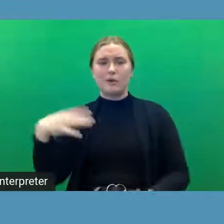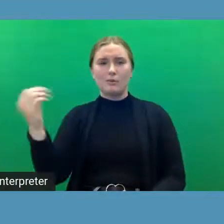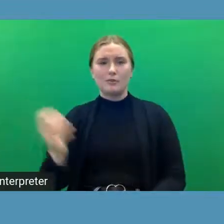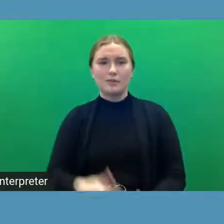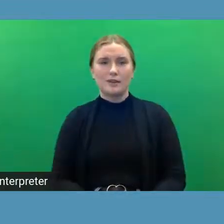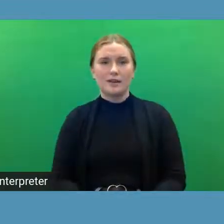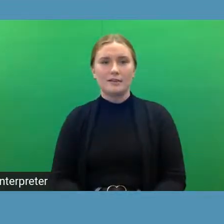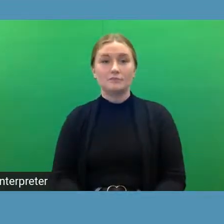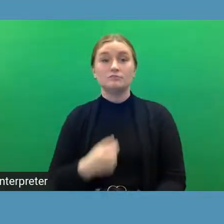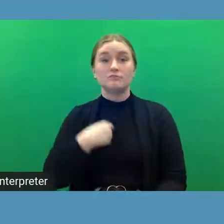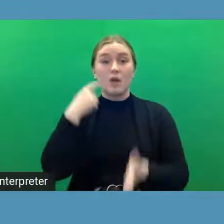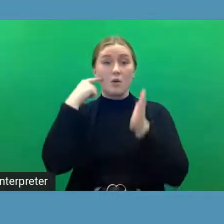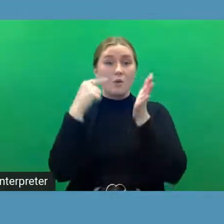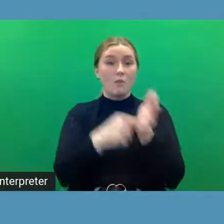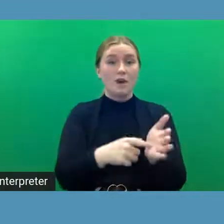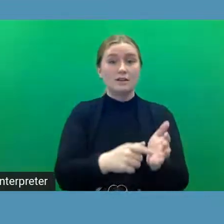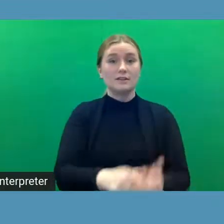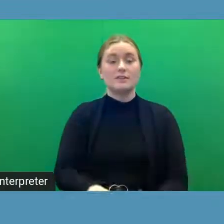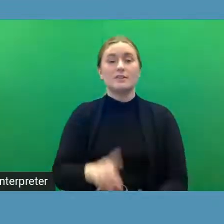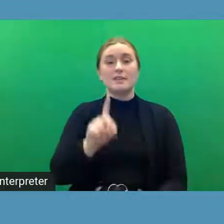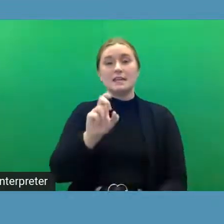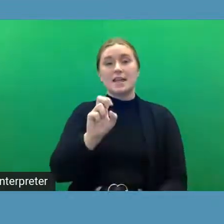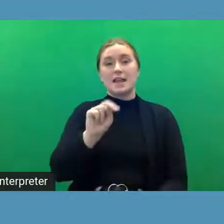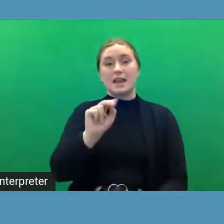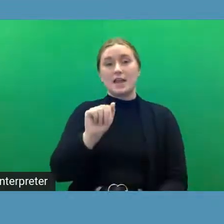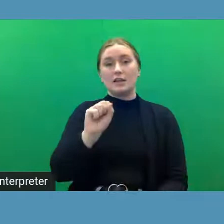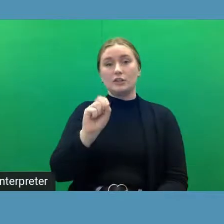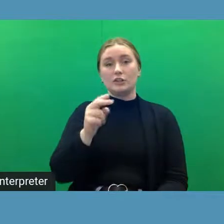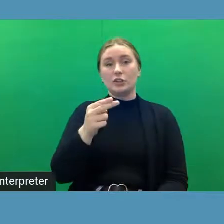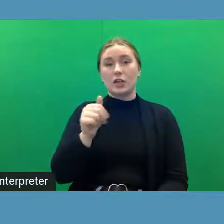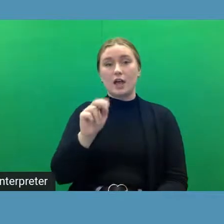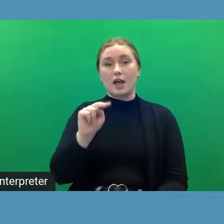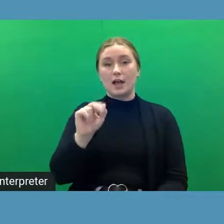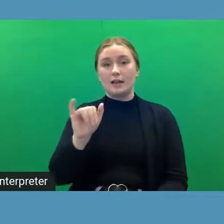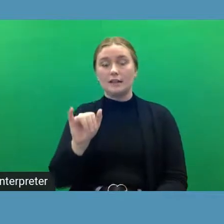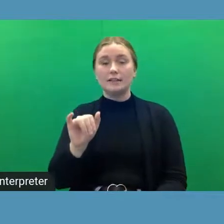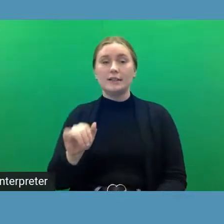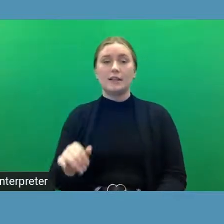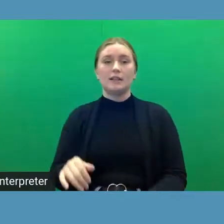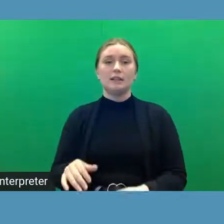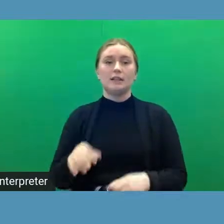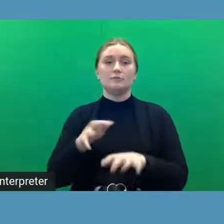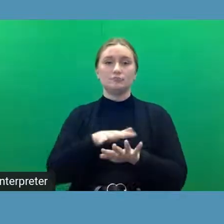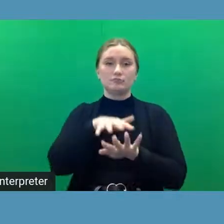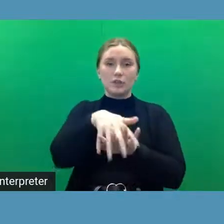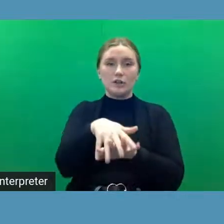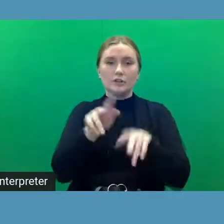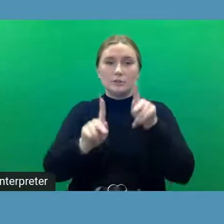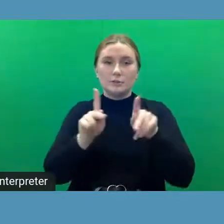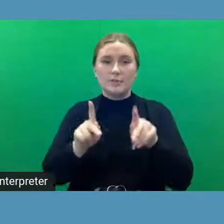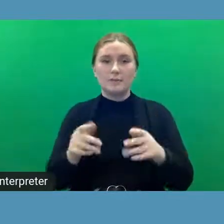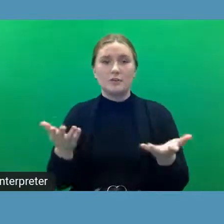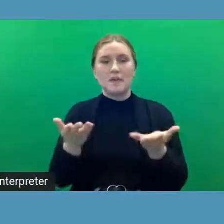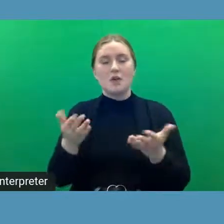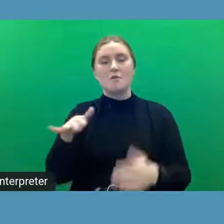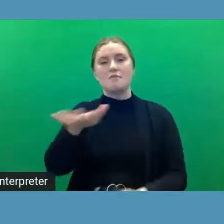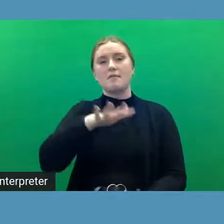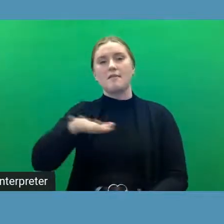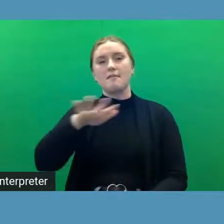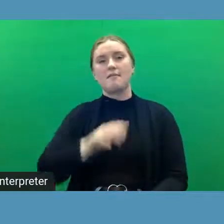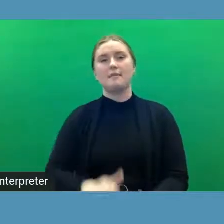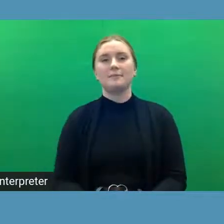other members of the Haudenosaunee Confederacy as the traditional stewards of the land. Thank you so much for having